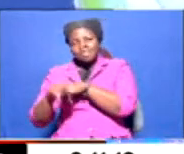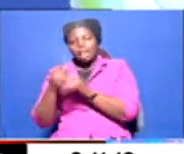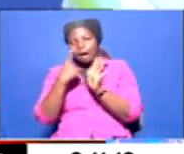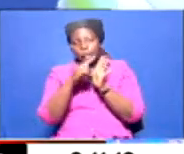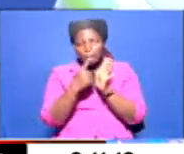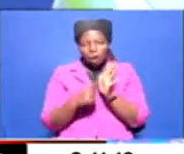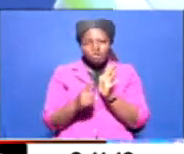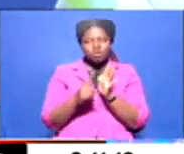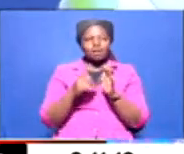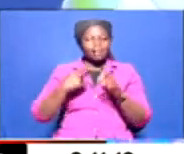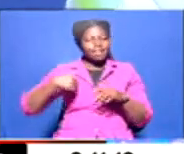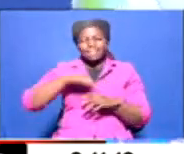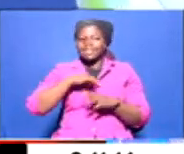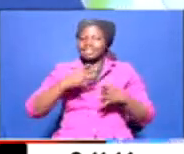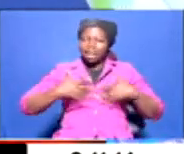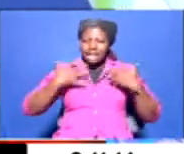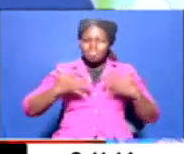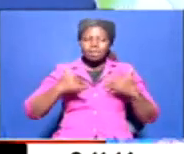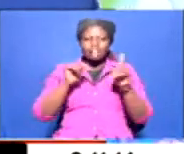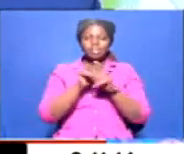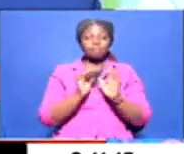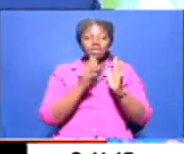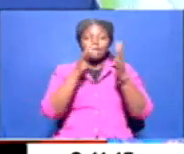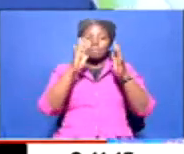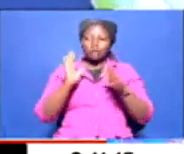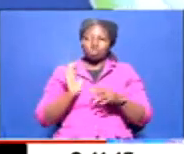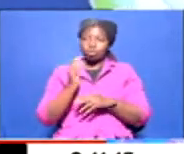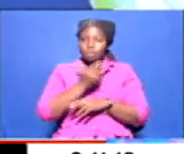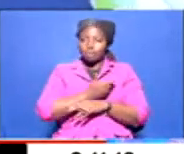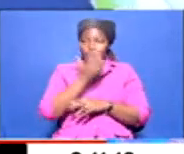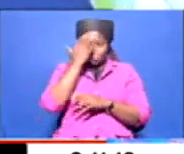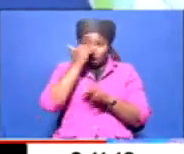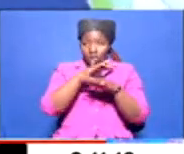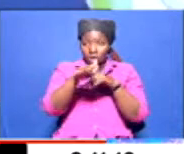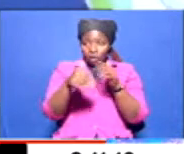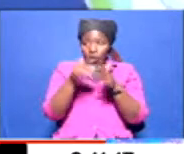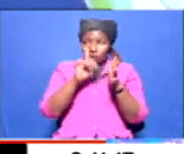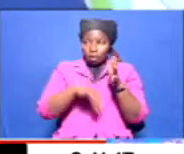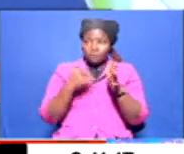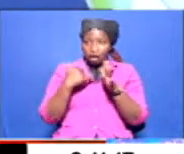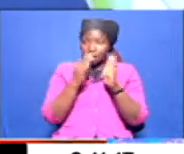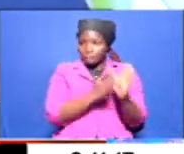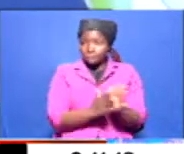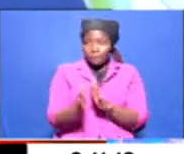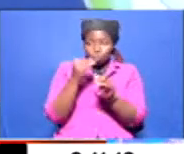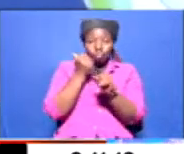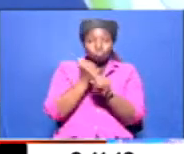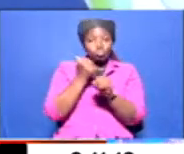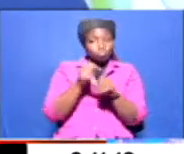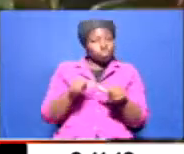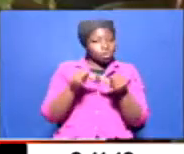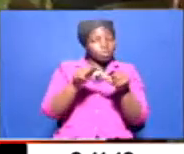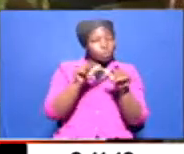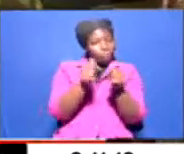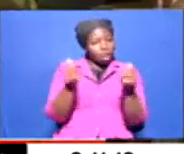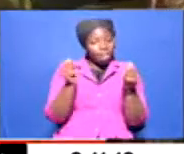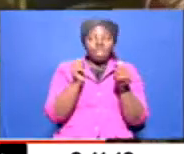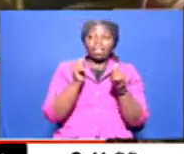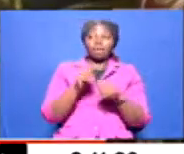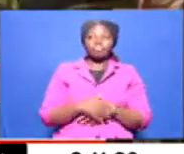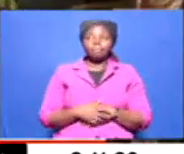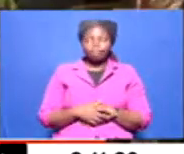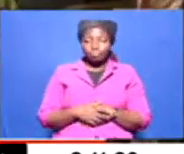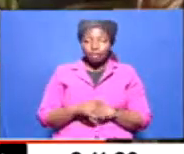the celebrations committee, because all that we have planned to do is on course and is being done.